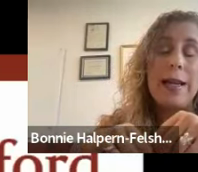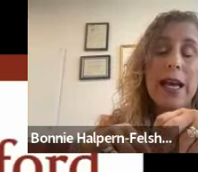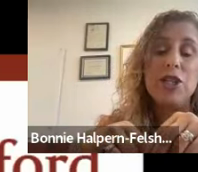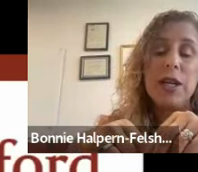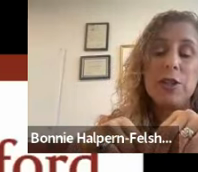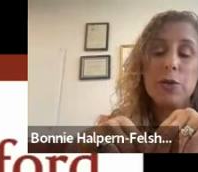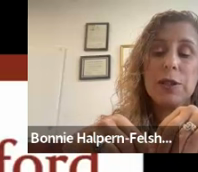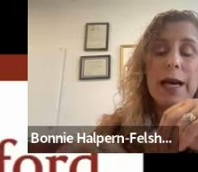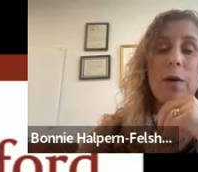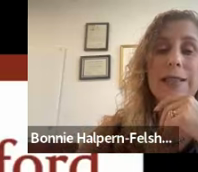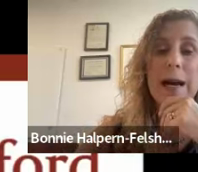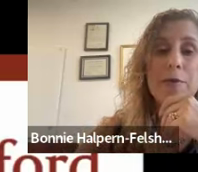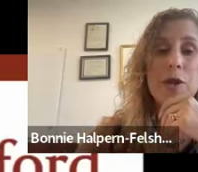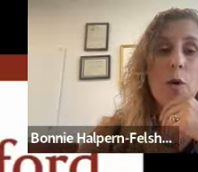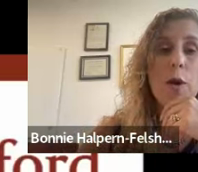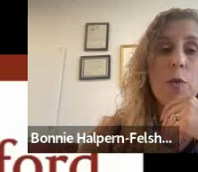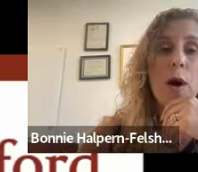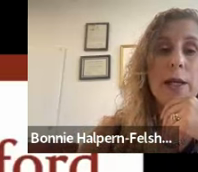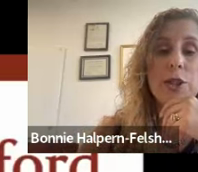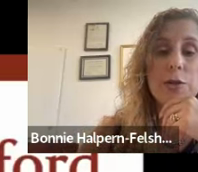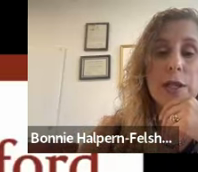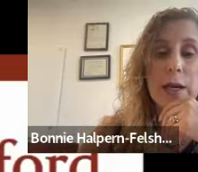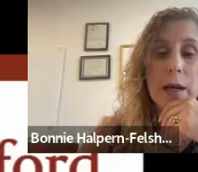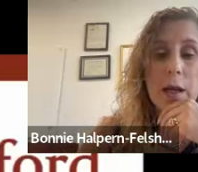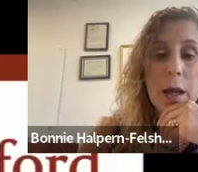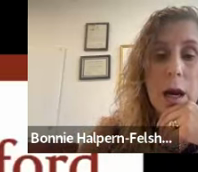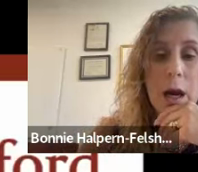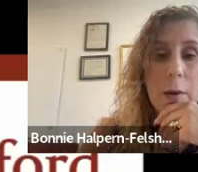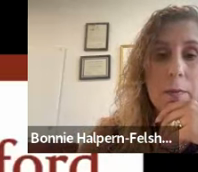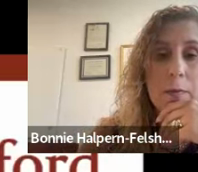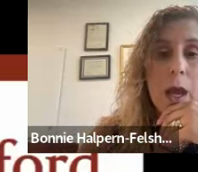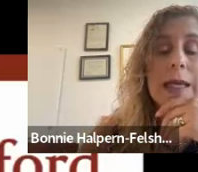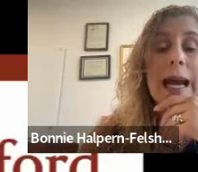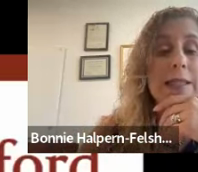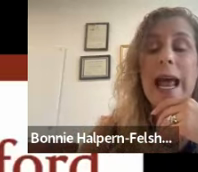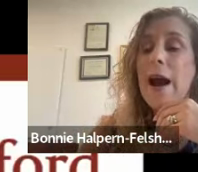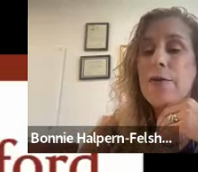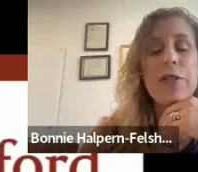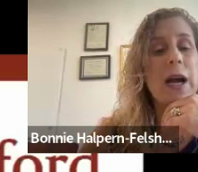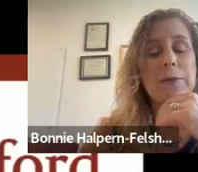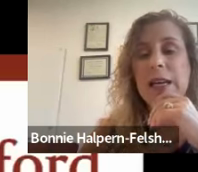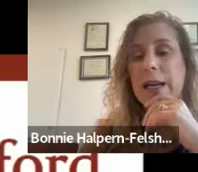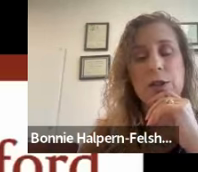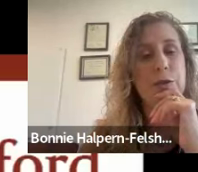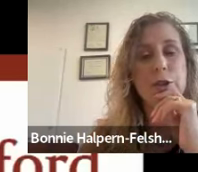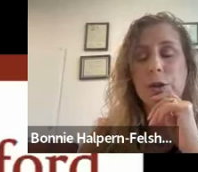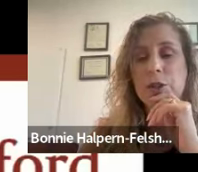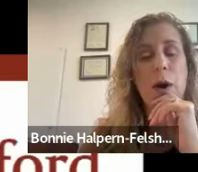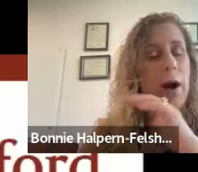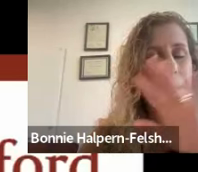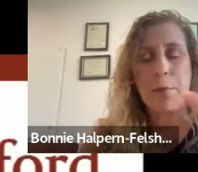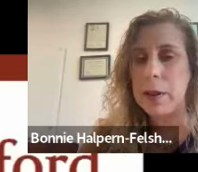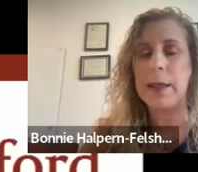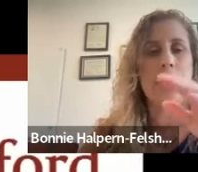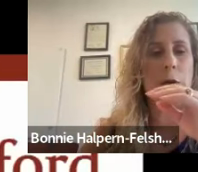suicidal ideation and suicidal attempts when one is using. Yes, and everything I'm saying here is for adults as